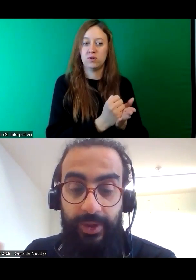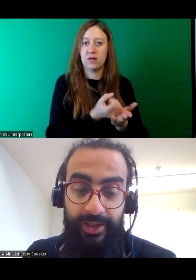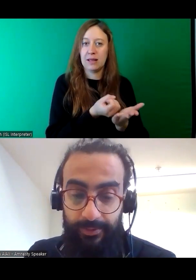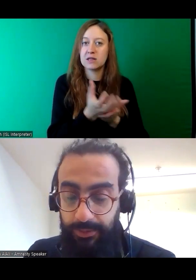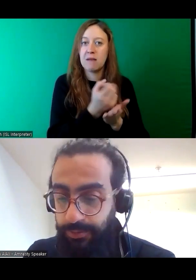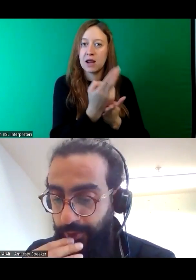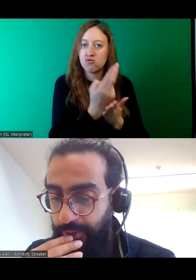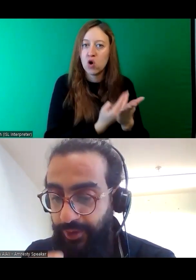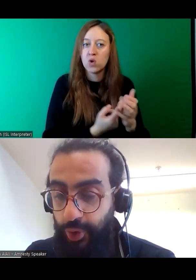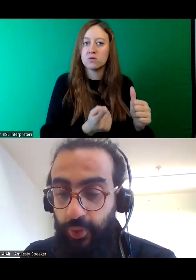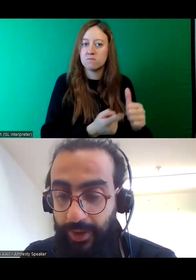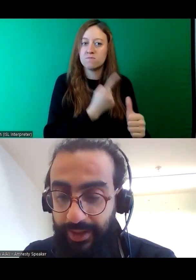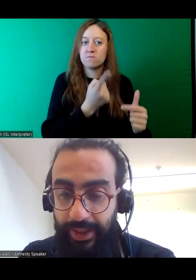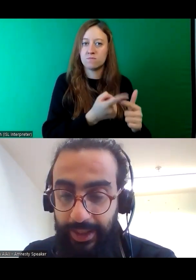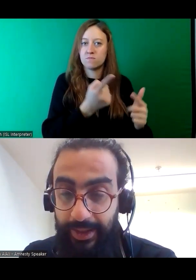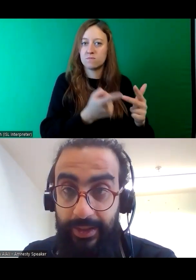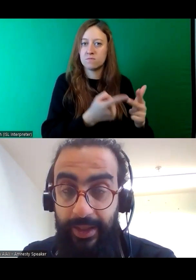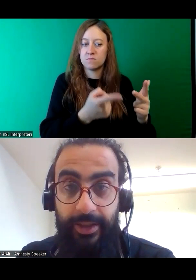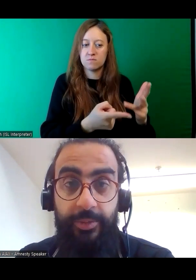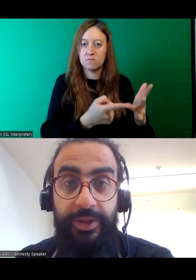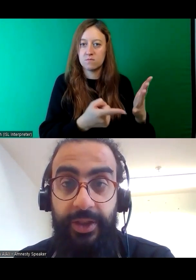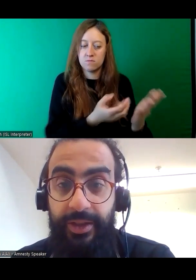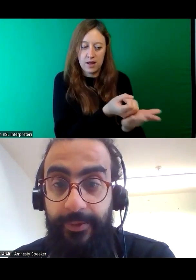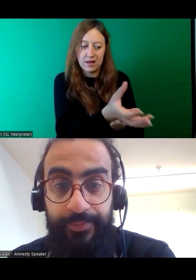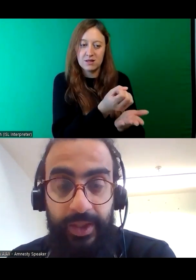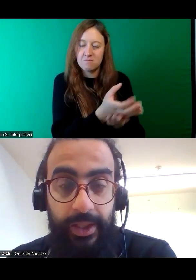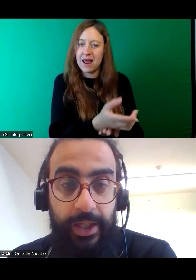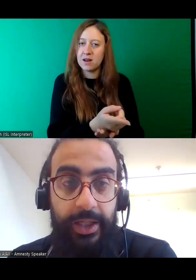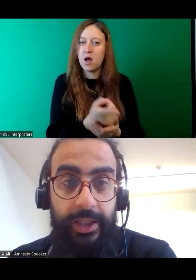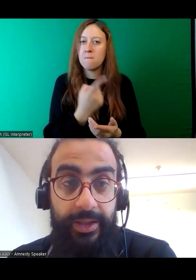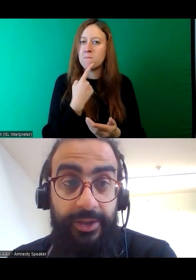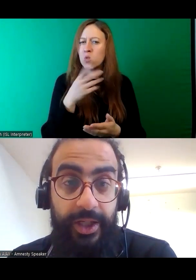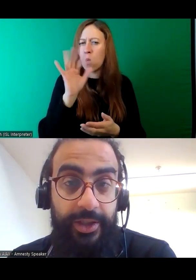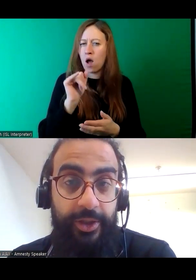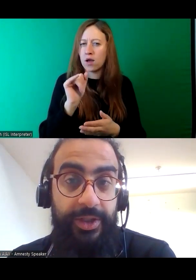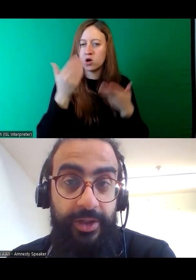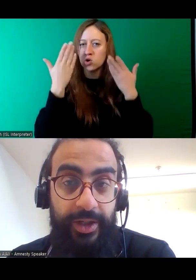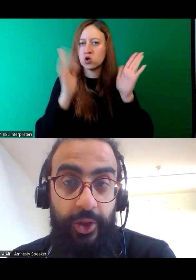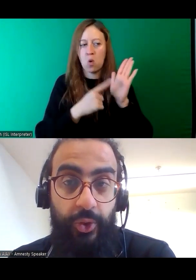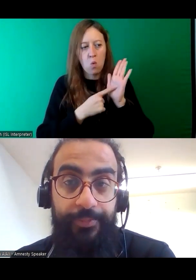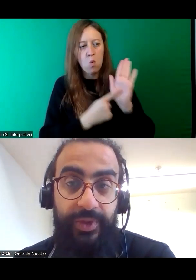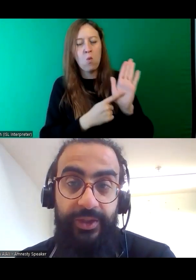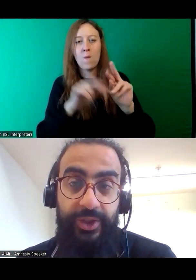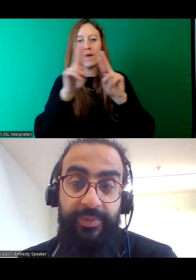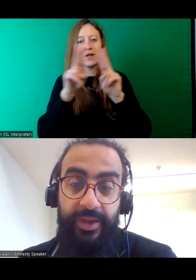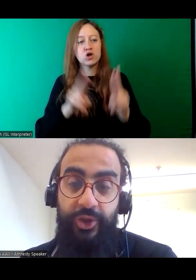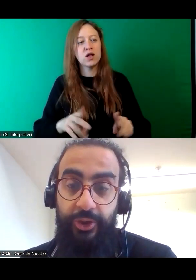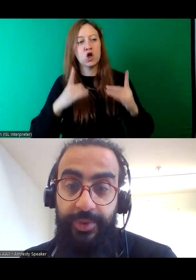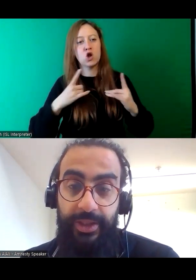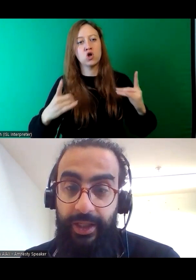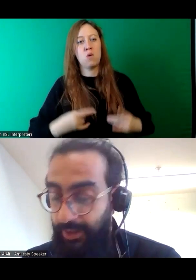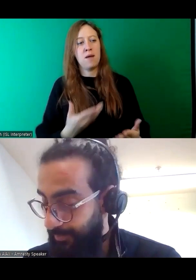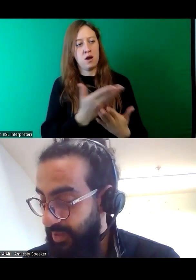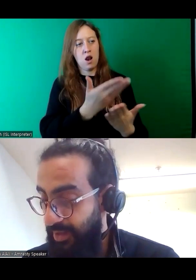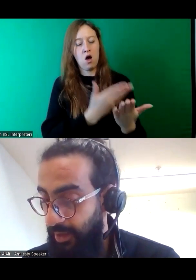see why, or sorry, to show why the humanitarian, the international humanitarian law is something that should